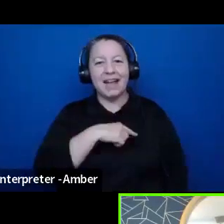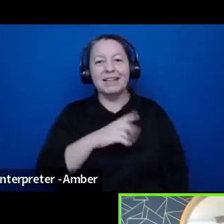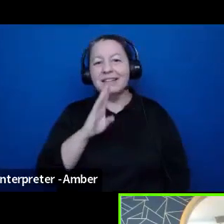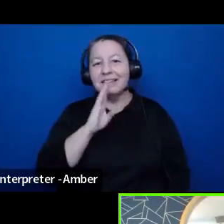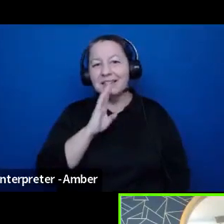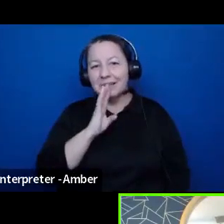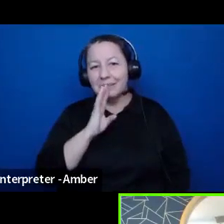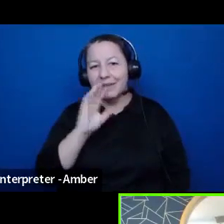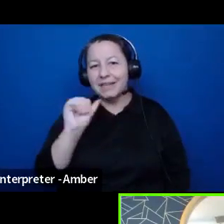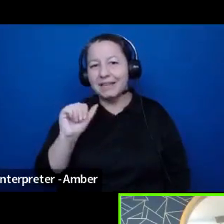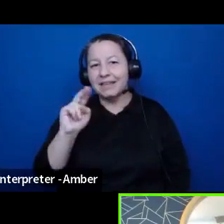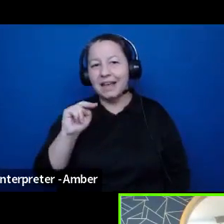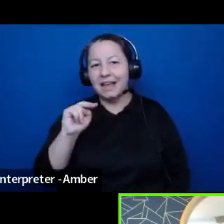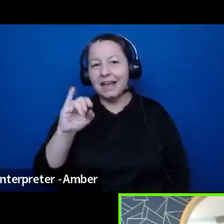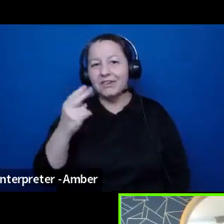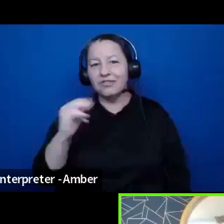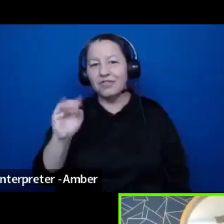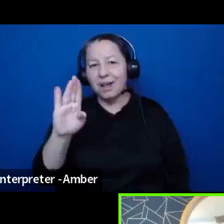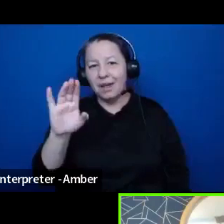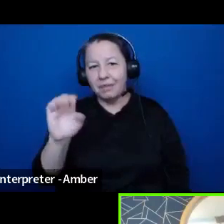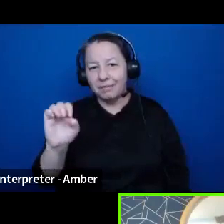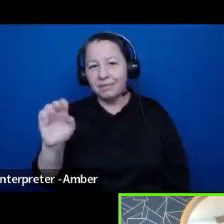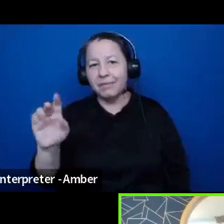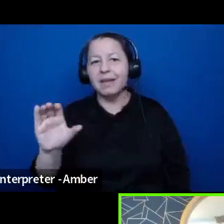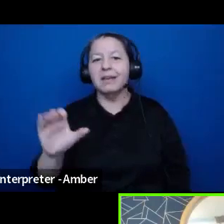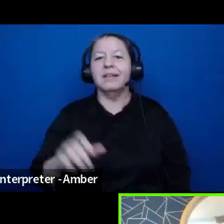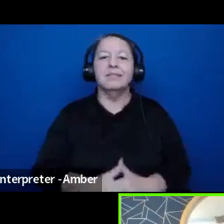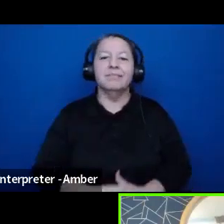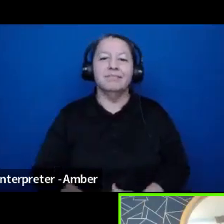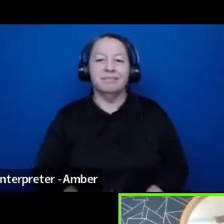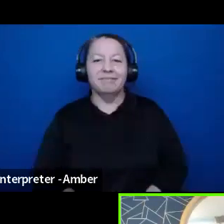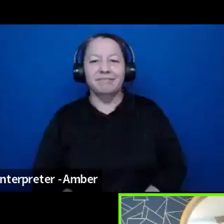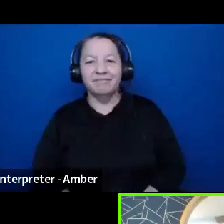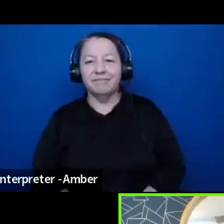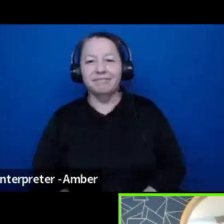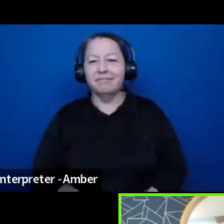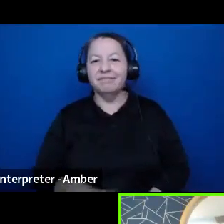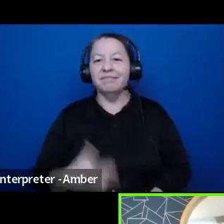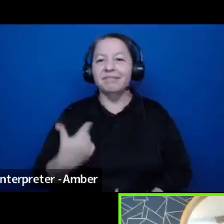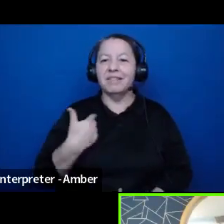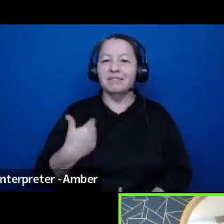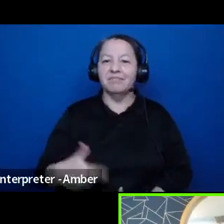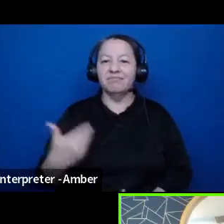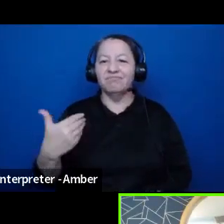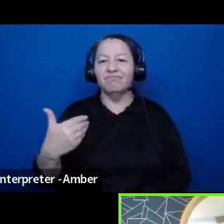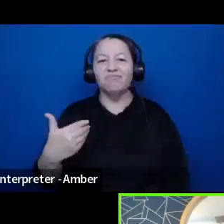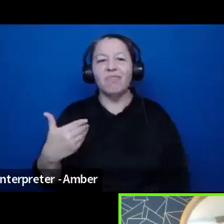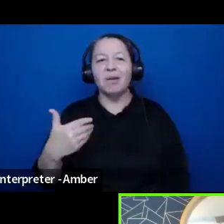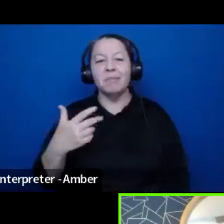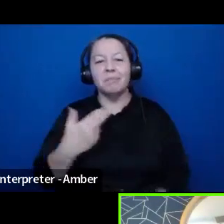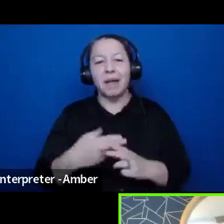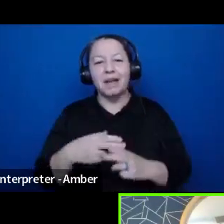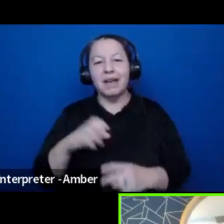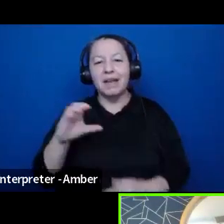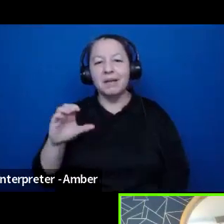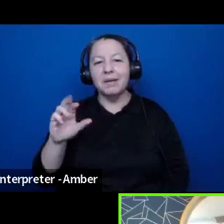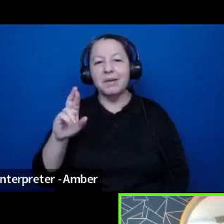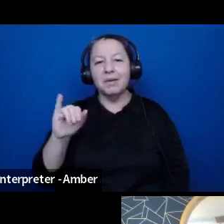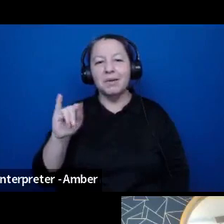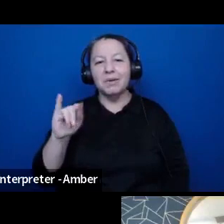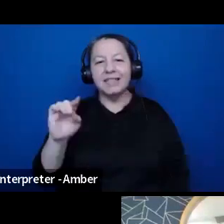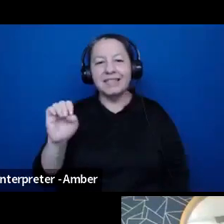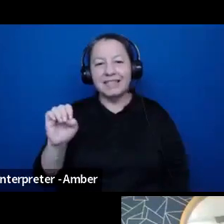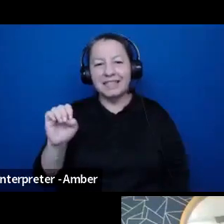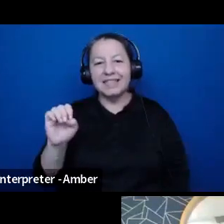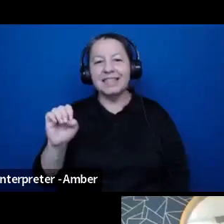Gawa Vaganika, Gishkonigan, and Don Jaba. I'm Kiwatayashi, Christine in English, Eagle